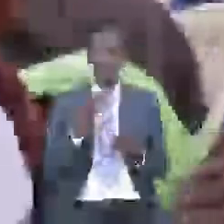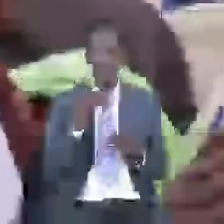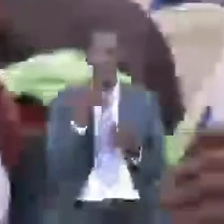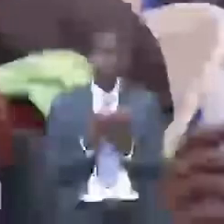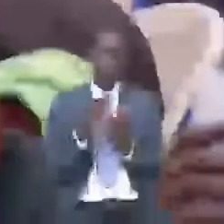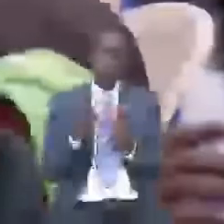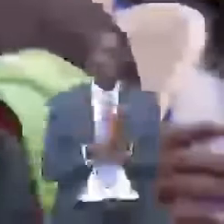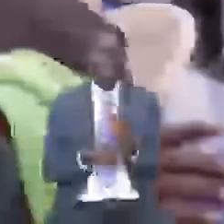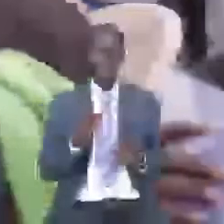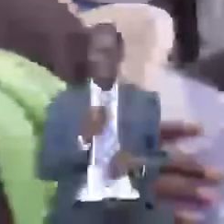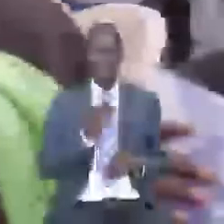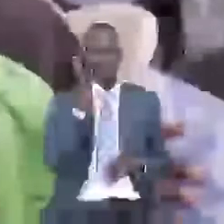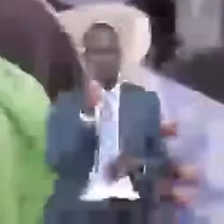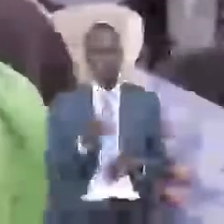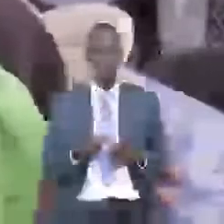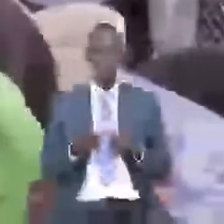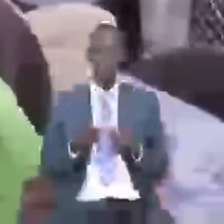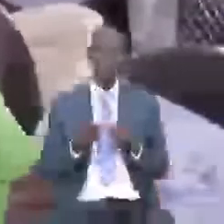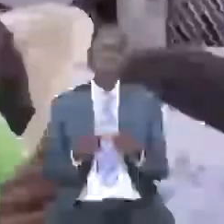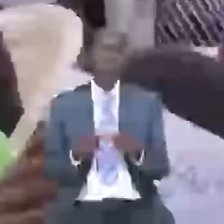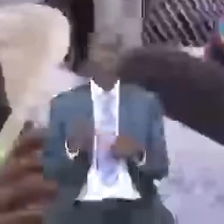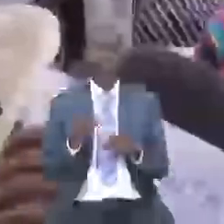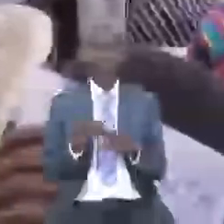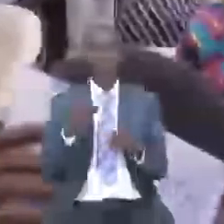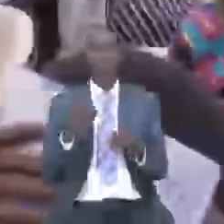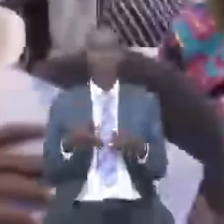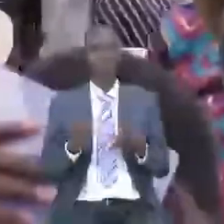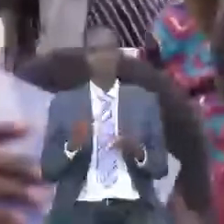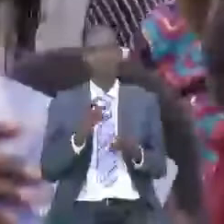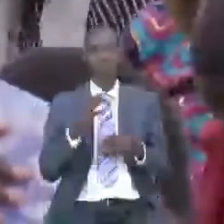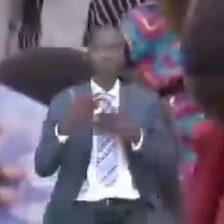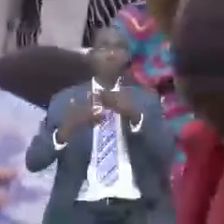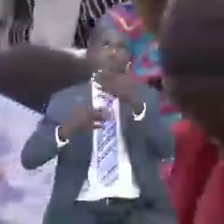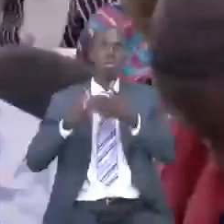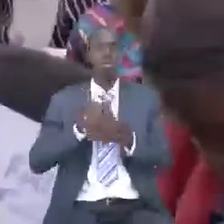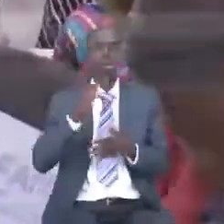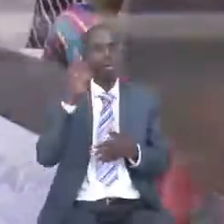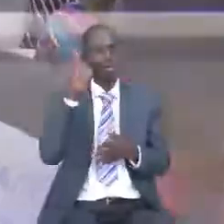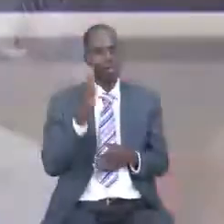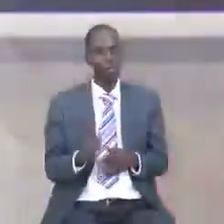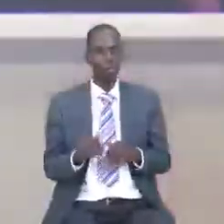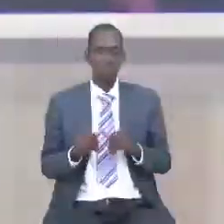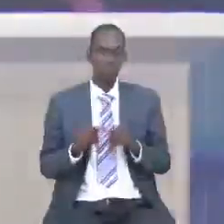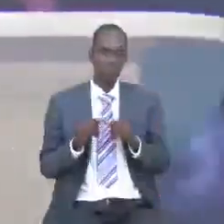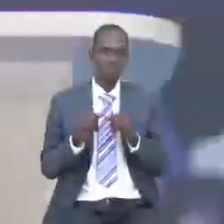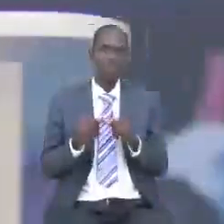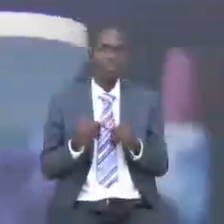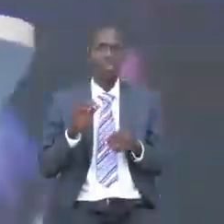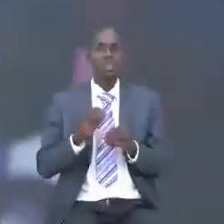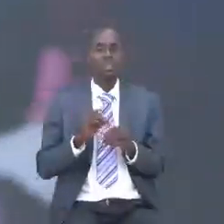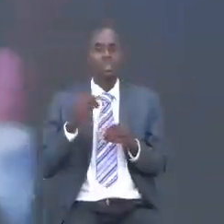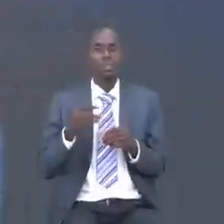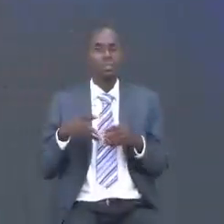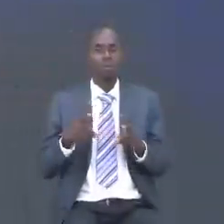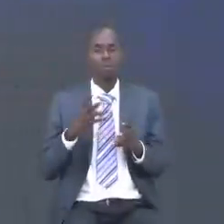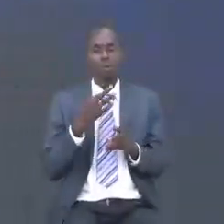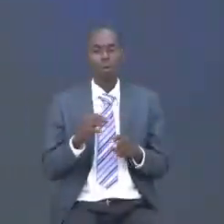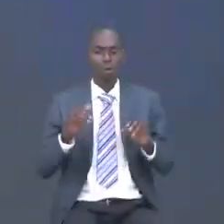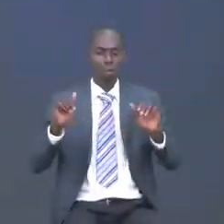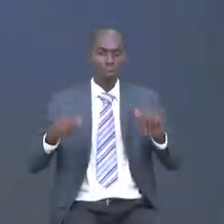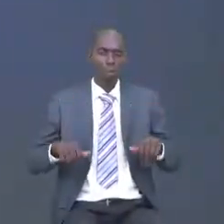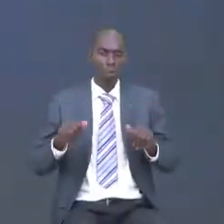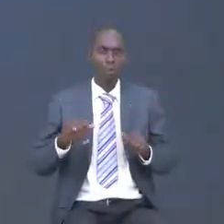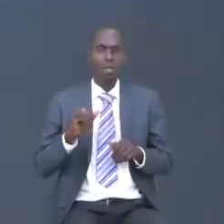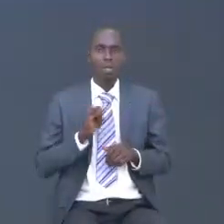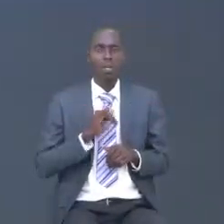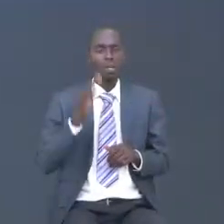remain. In the way of progress, I'll remain. In the way of possibilities,